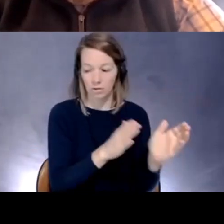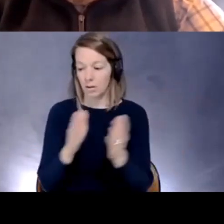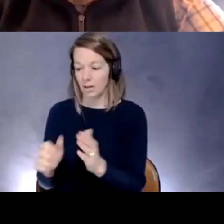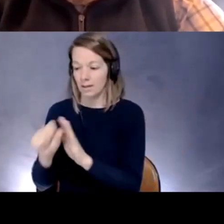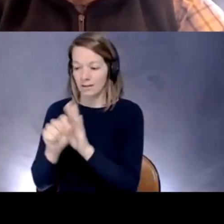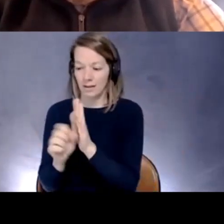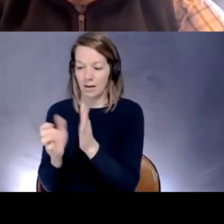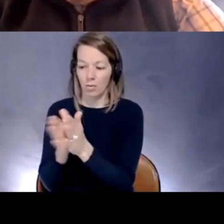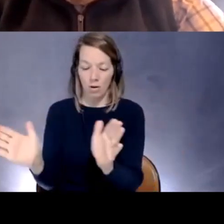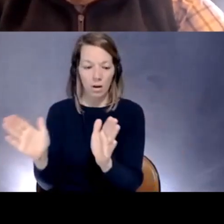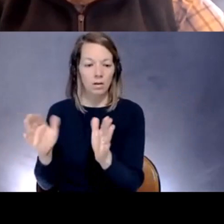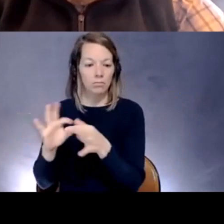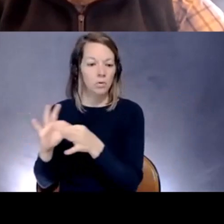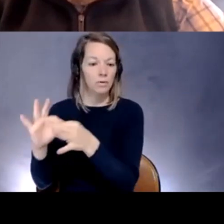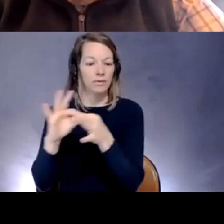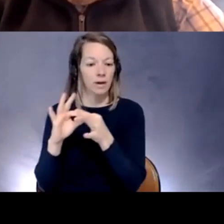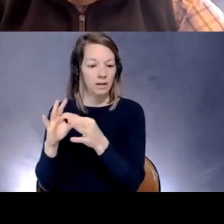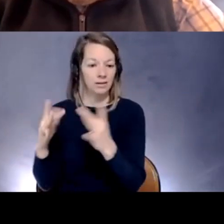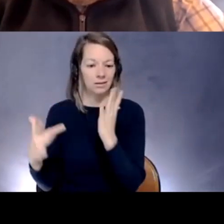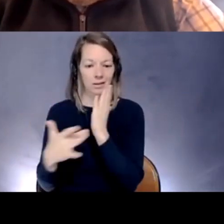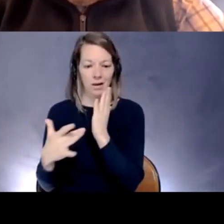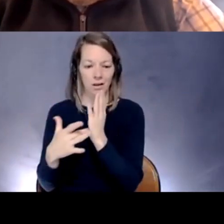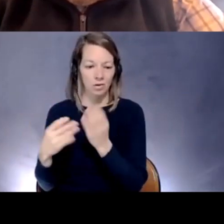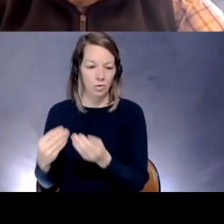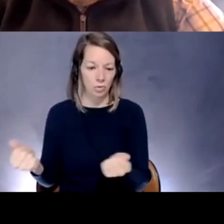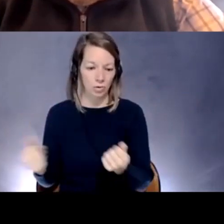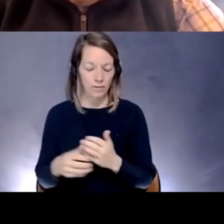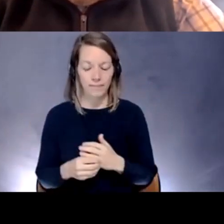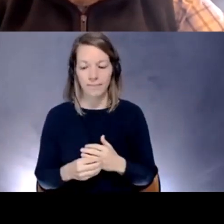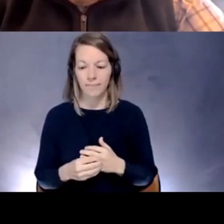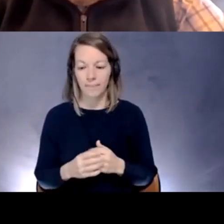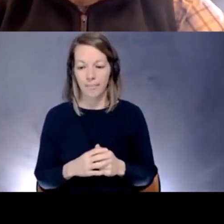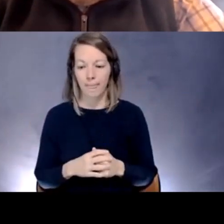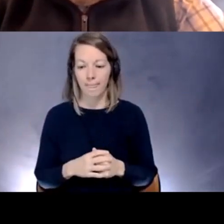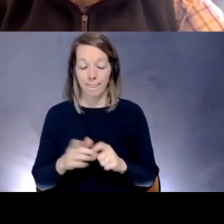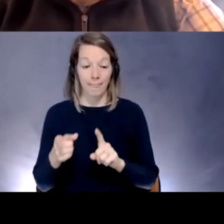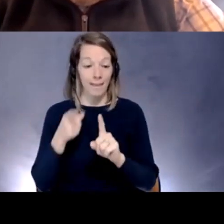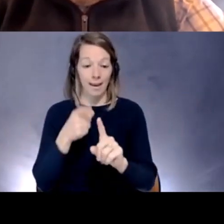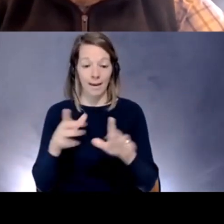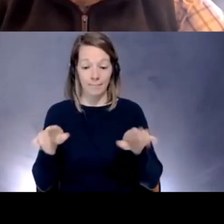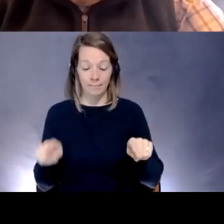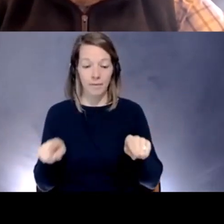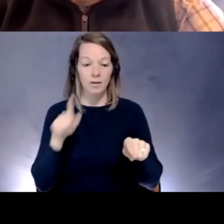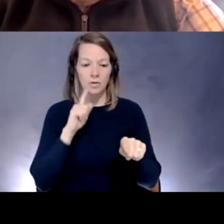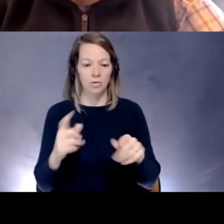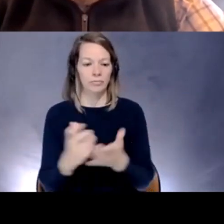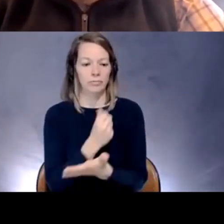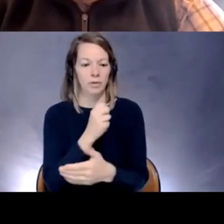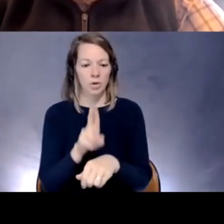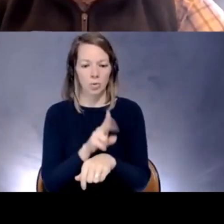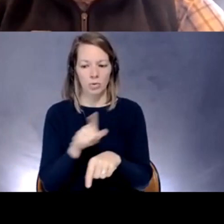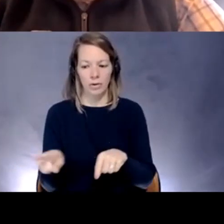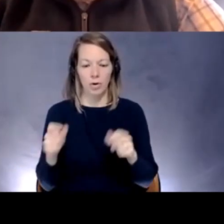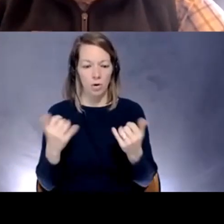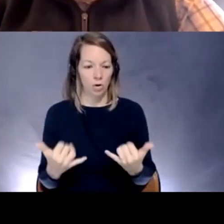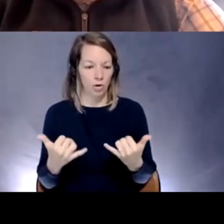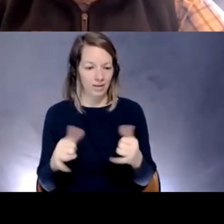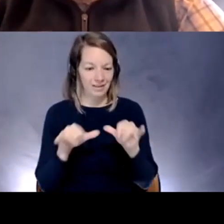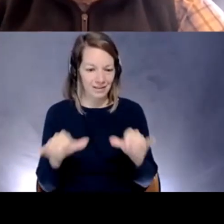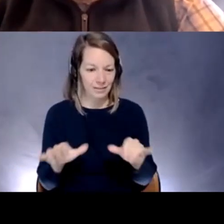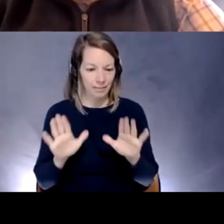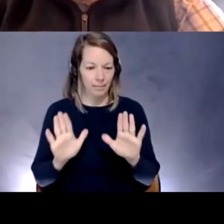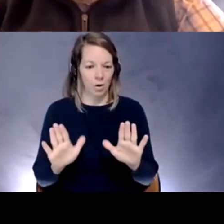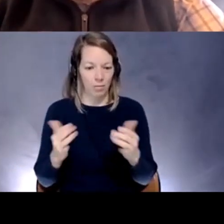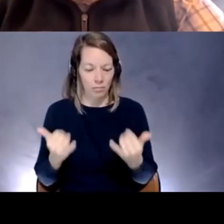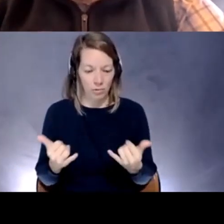statewide unifying technology solution. In this way, we aim to leverage current systems and processes, as well as the